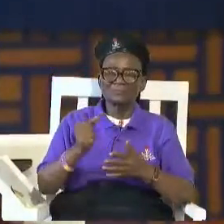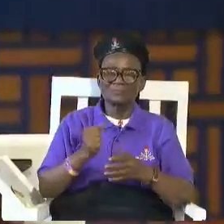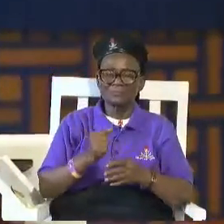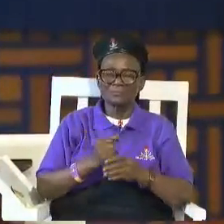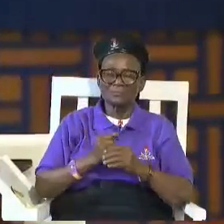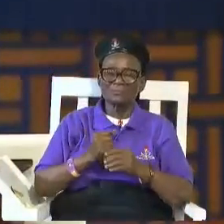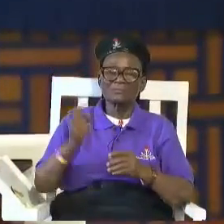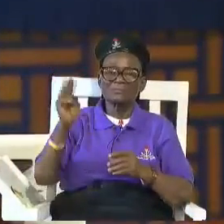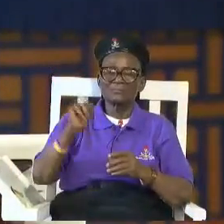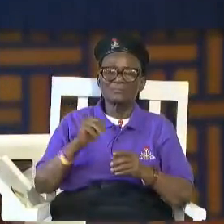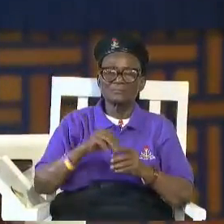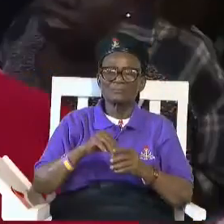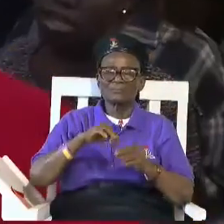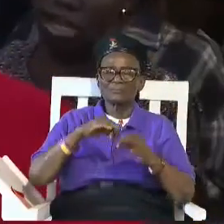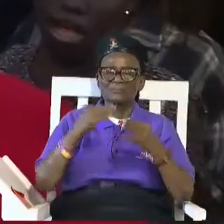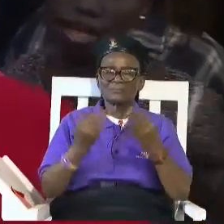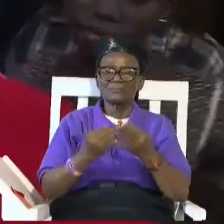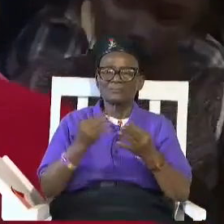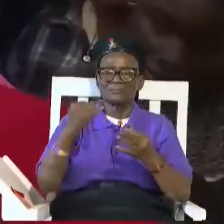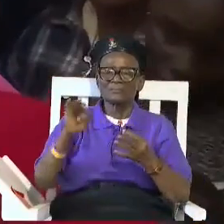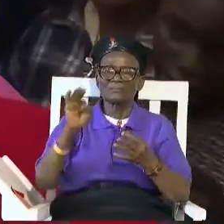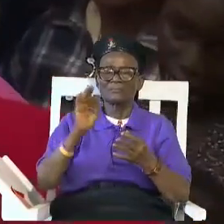Receive them into the family of God.